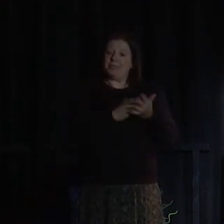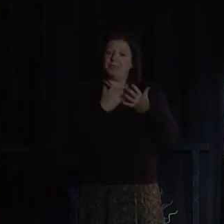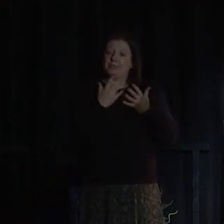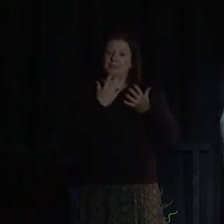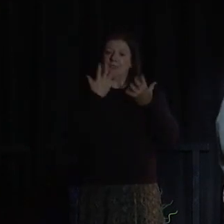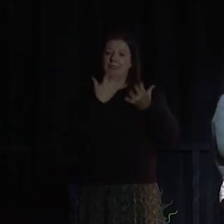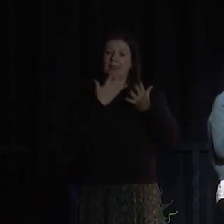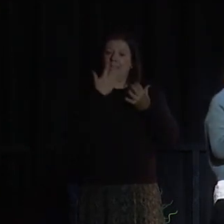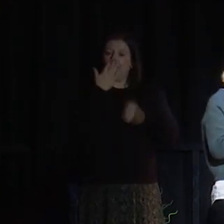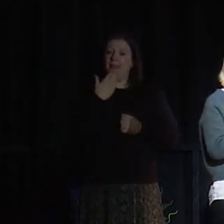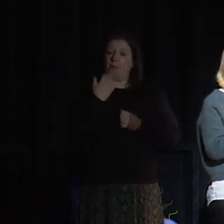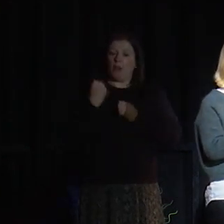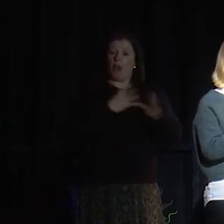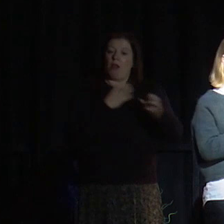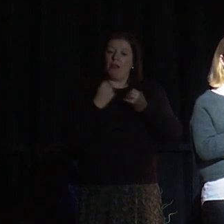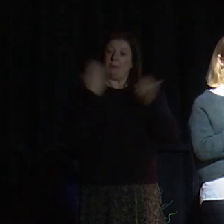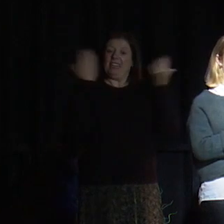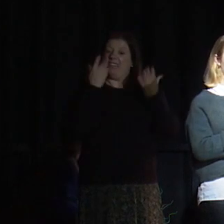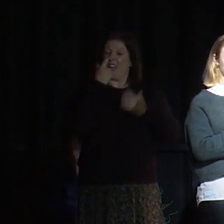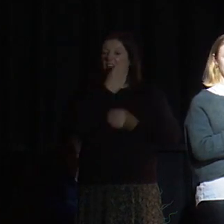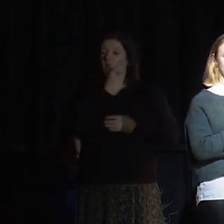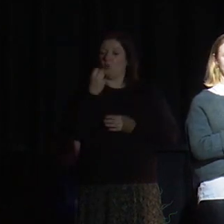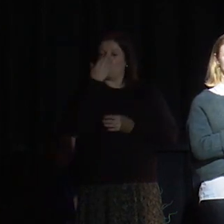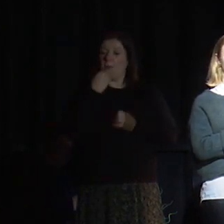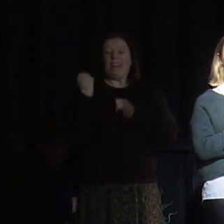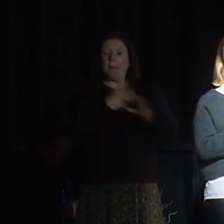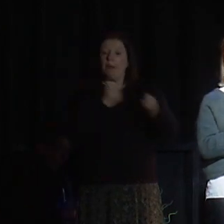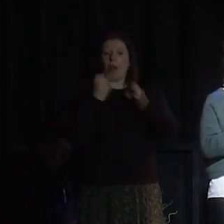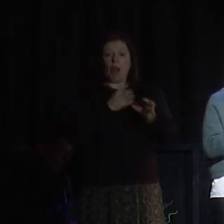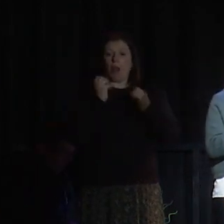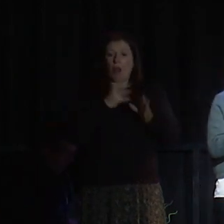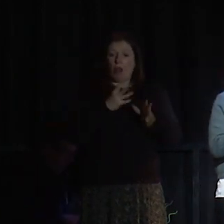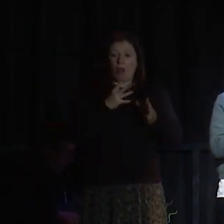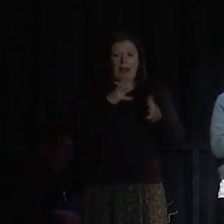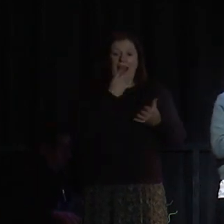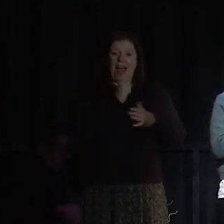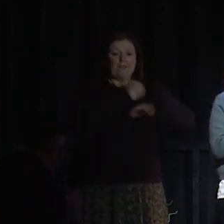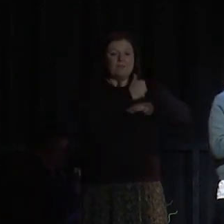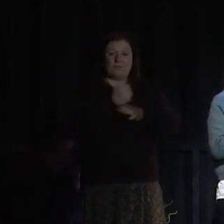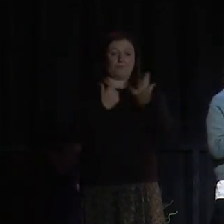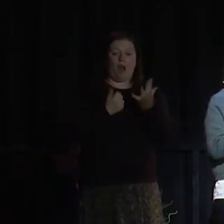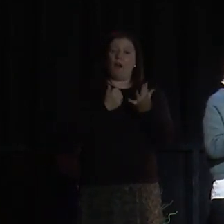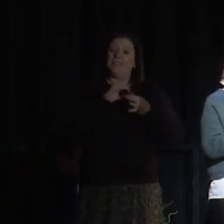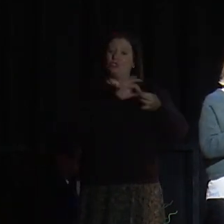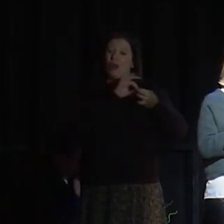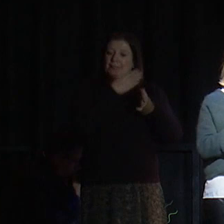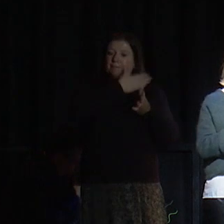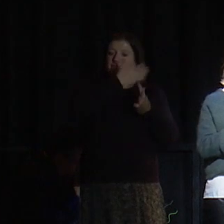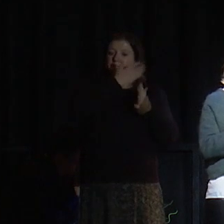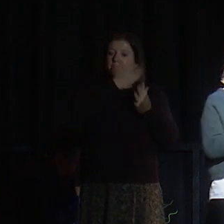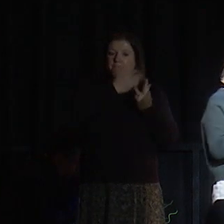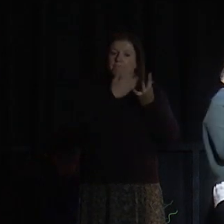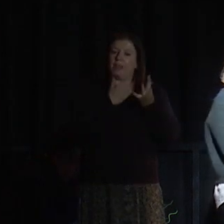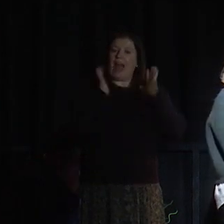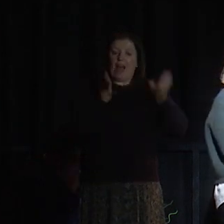evening. And the audience have a really beautiful walkthrough experience of all of these interactive installations. And the idea is that they have to create